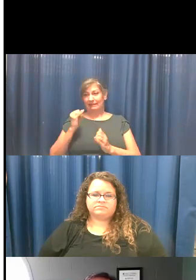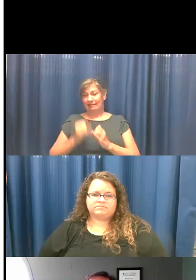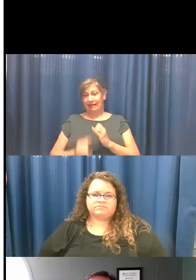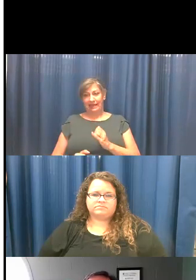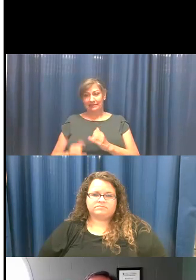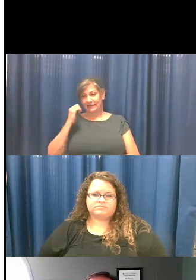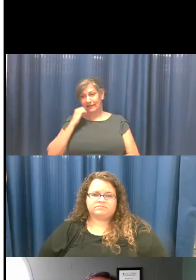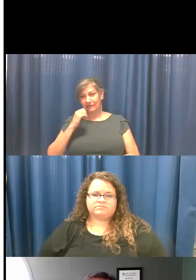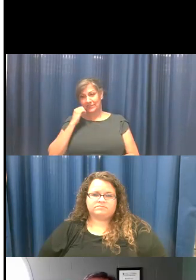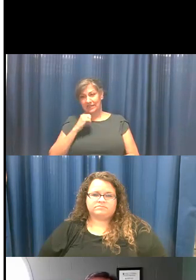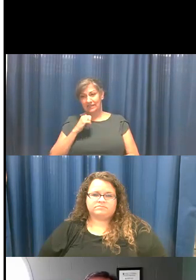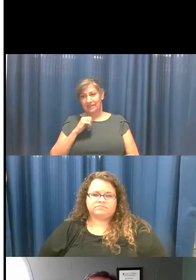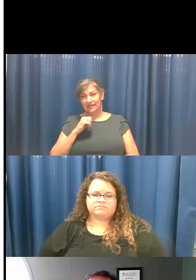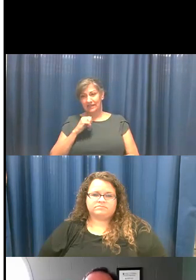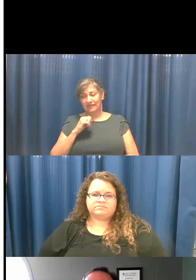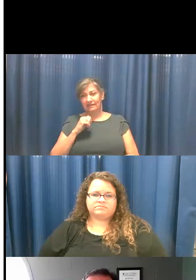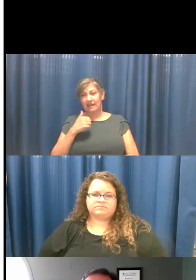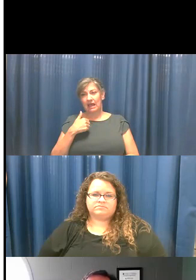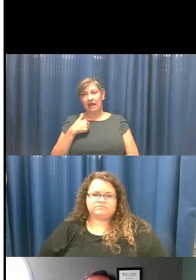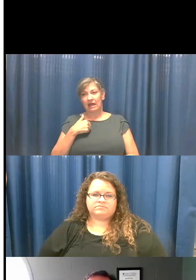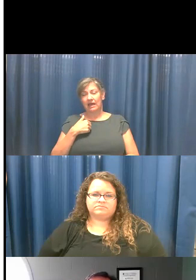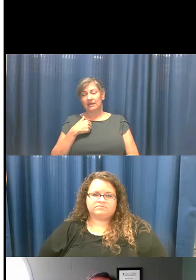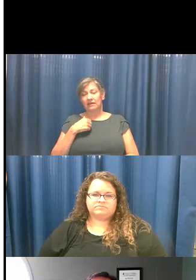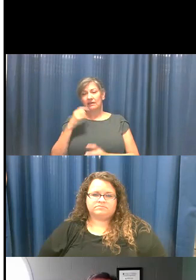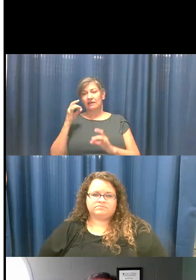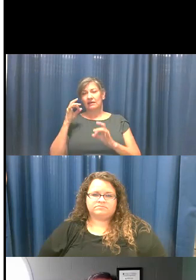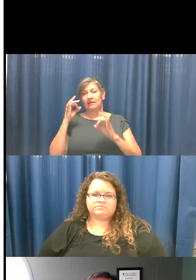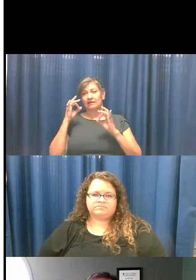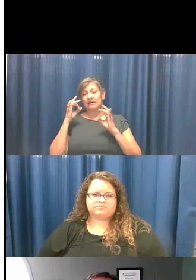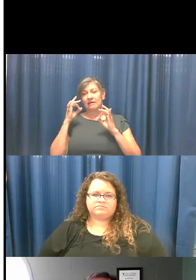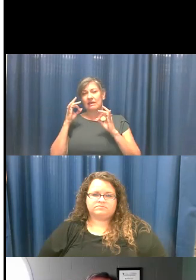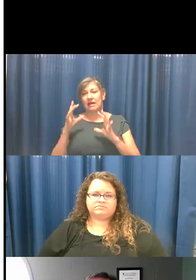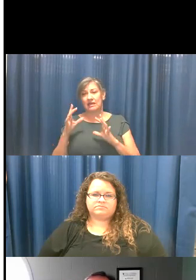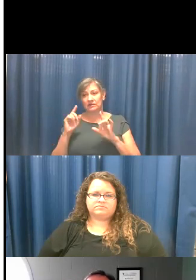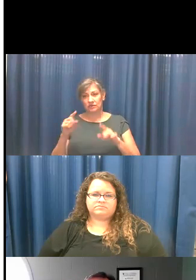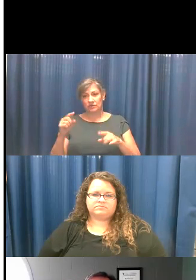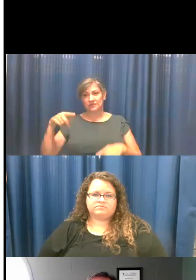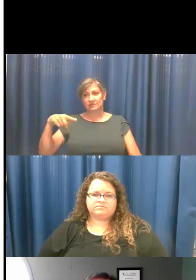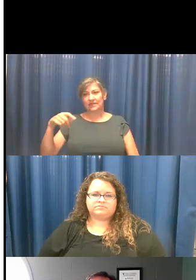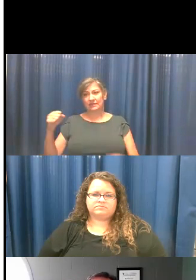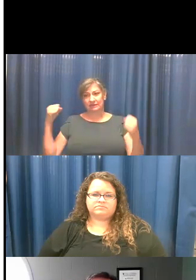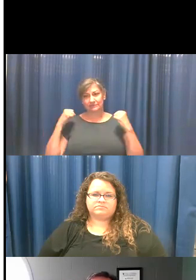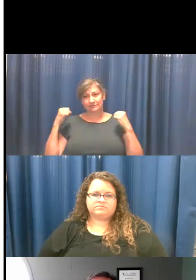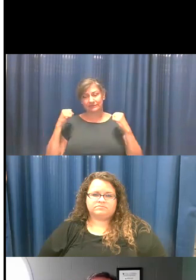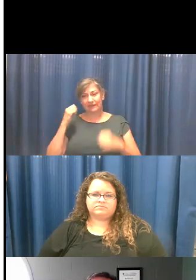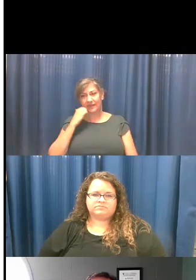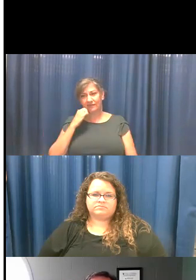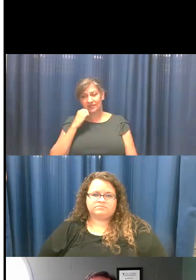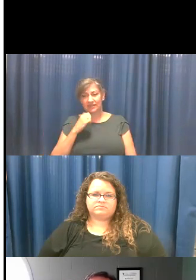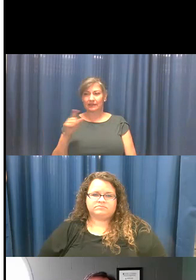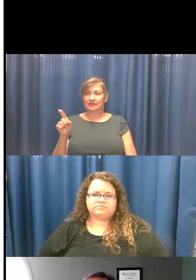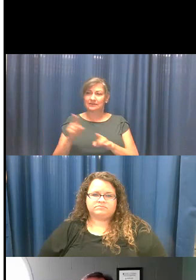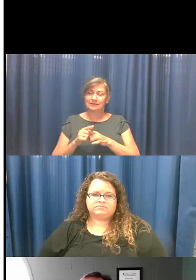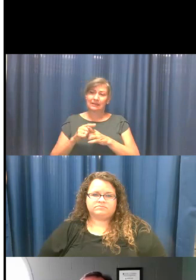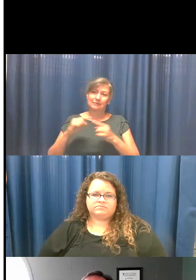day after day, I dreaded going to PE every day and going through that same painful